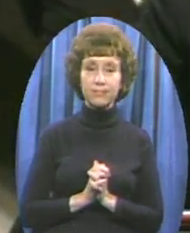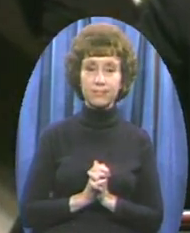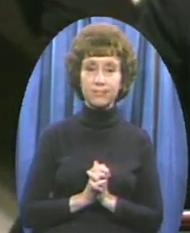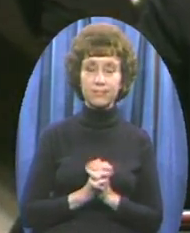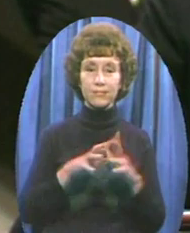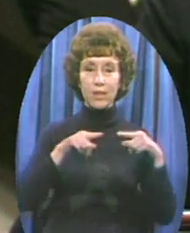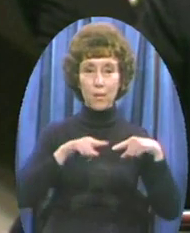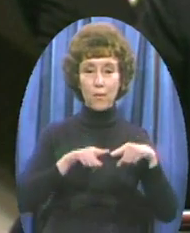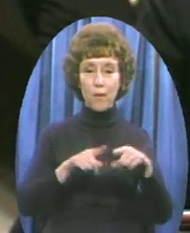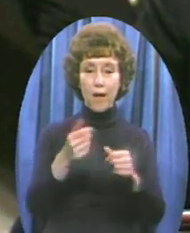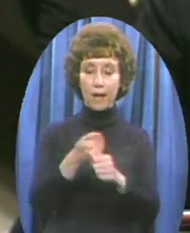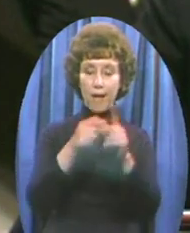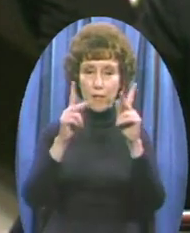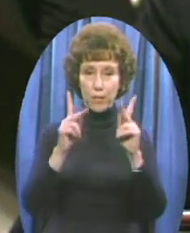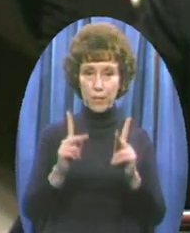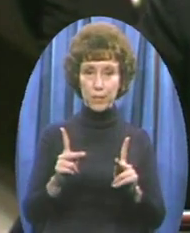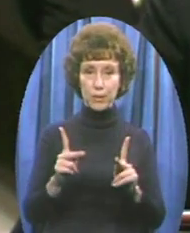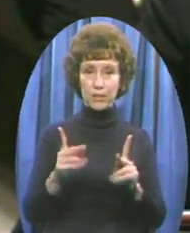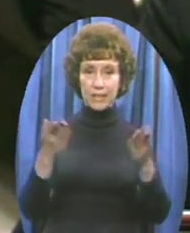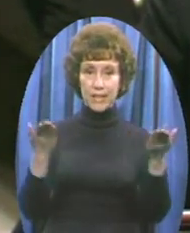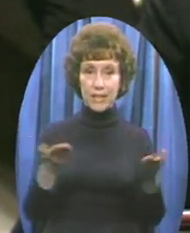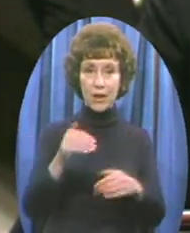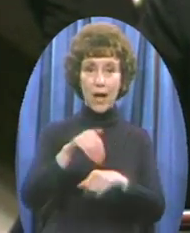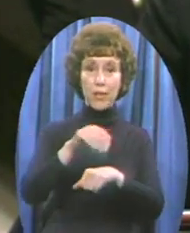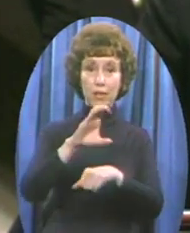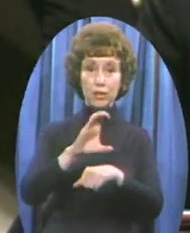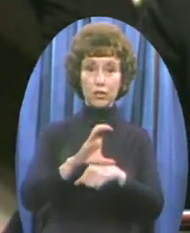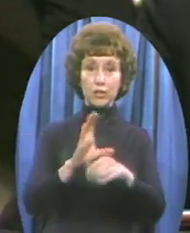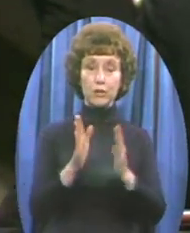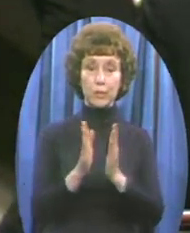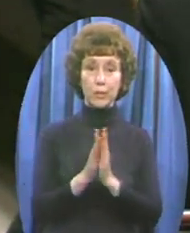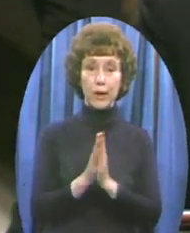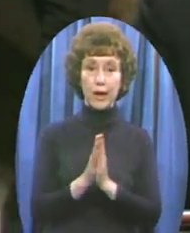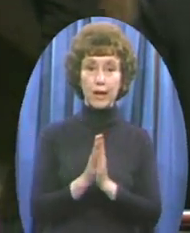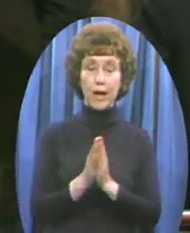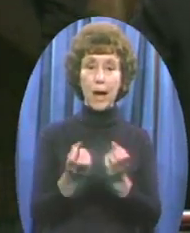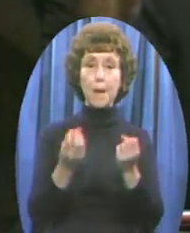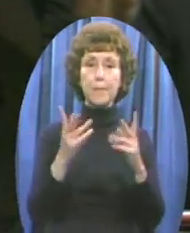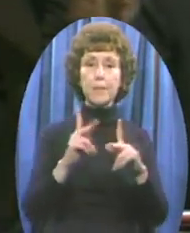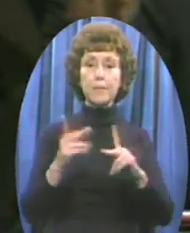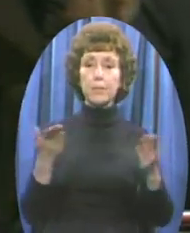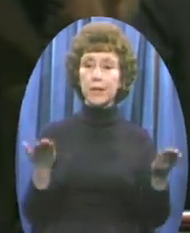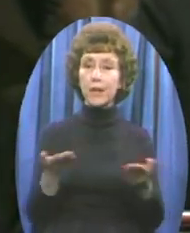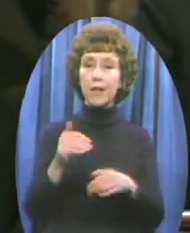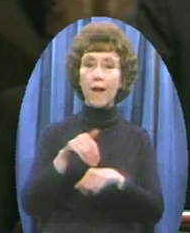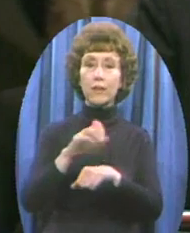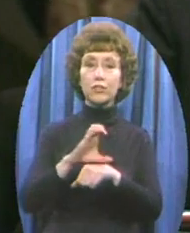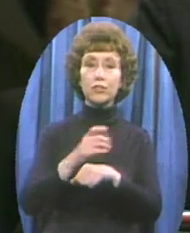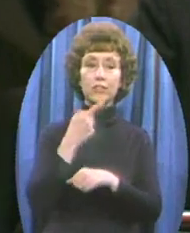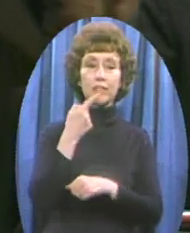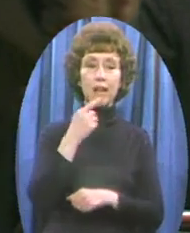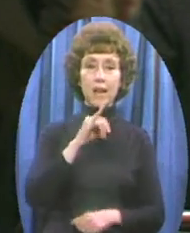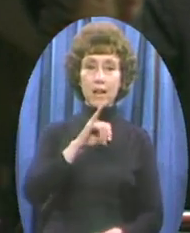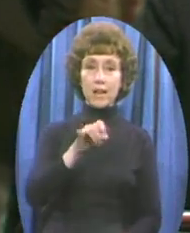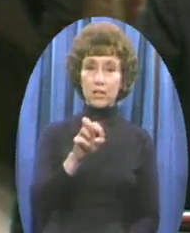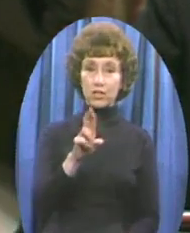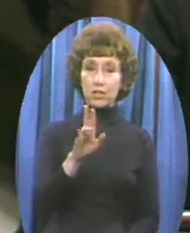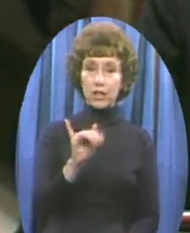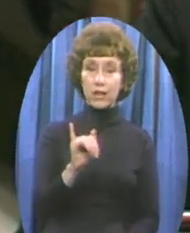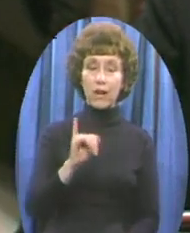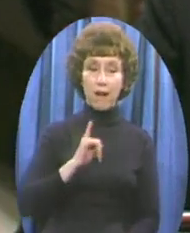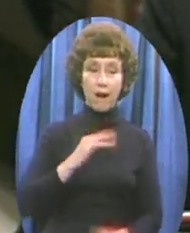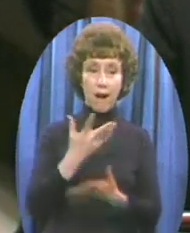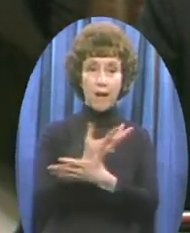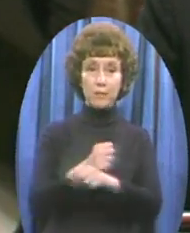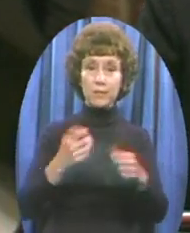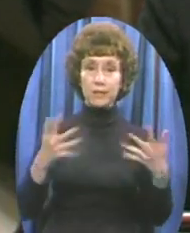While every head is bowed and every eye is closed, how many of you in this auditorium can say, Jerry, I'm saved,